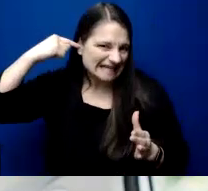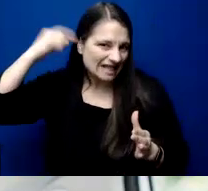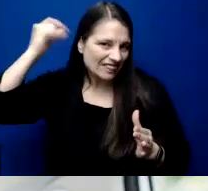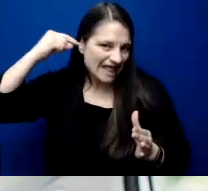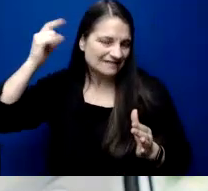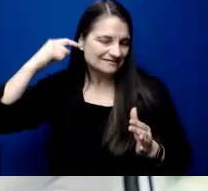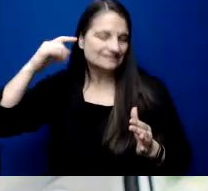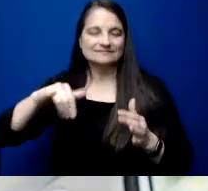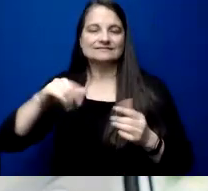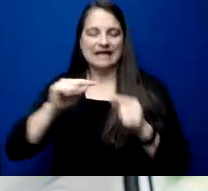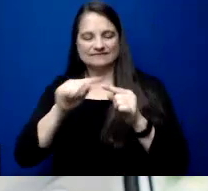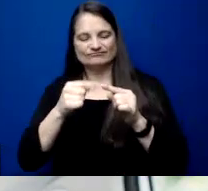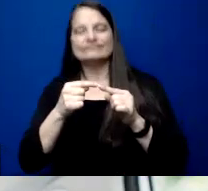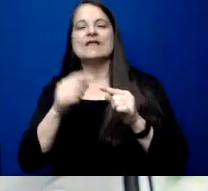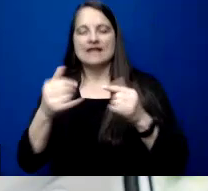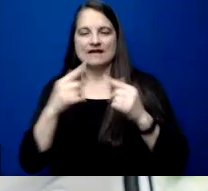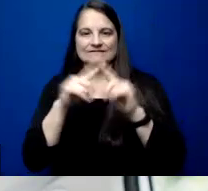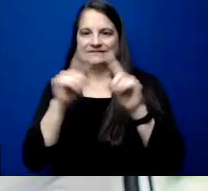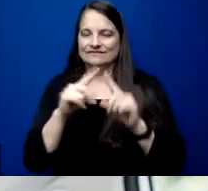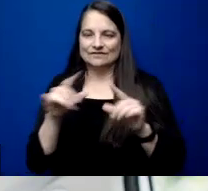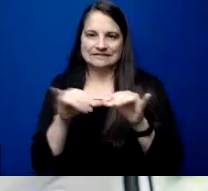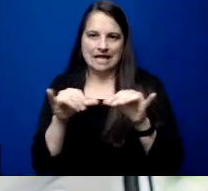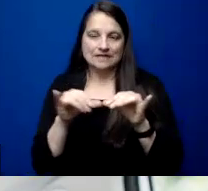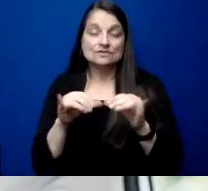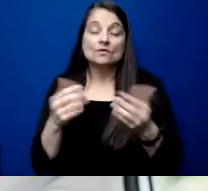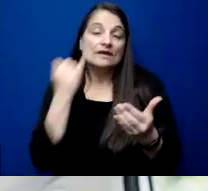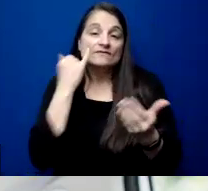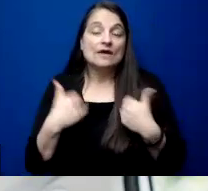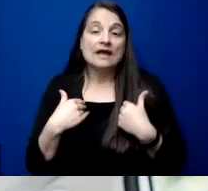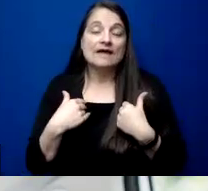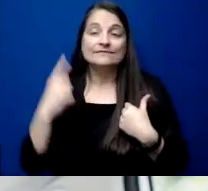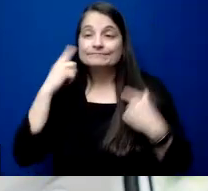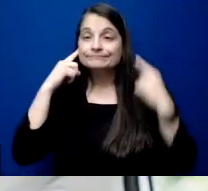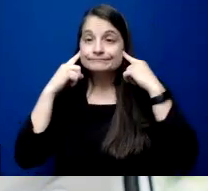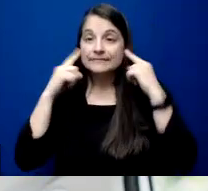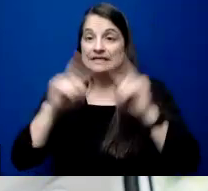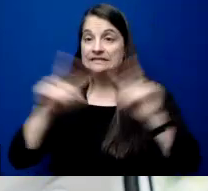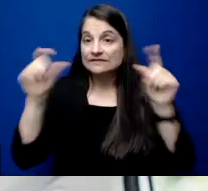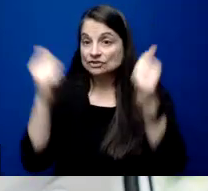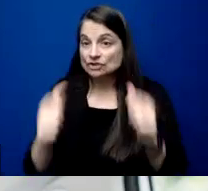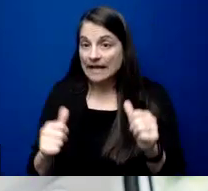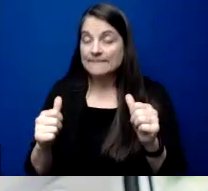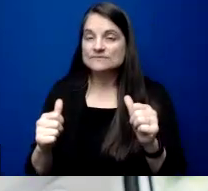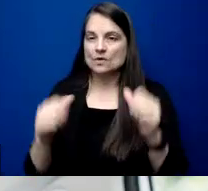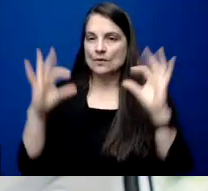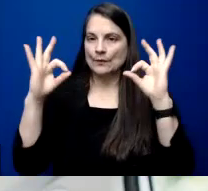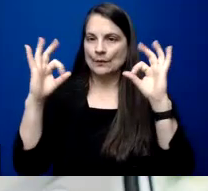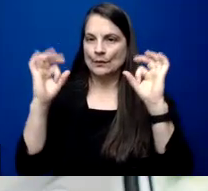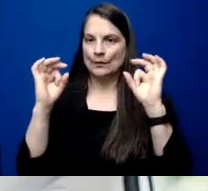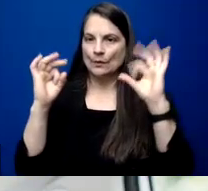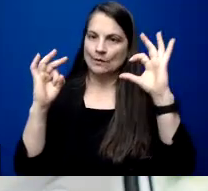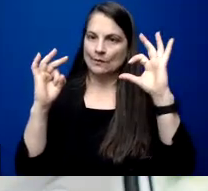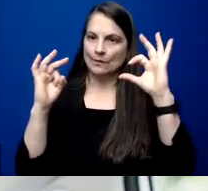best for your body. And if you have ears that have two different shapes or size canals, you can